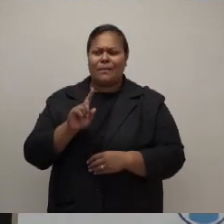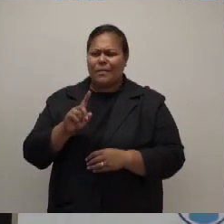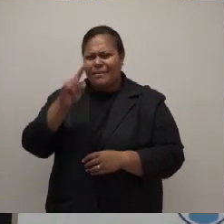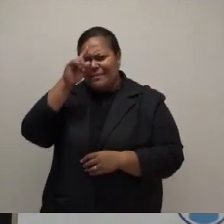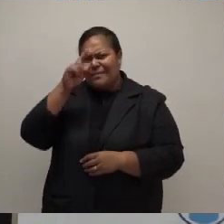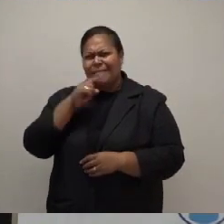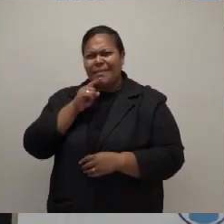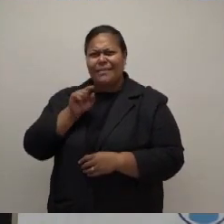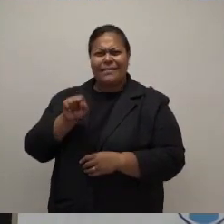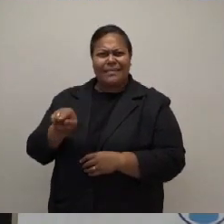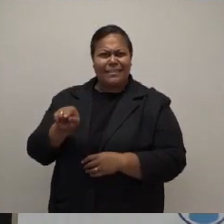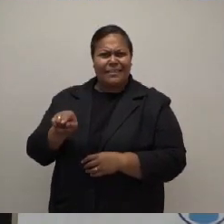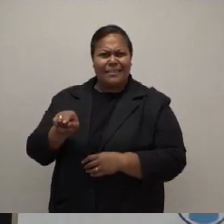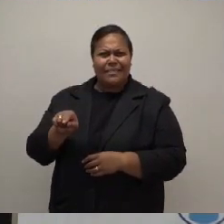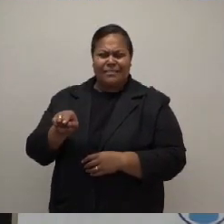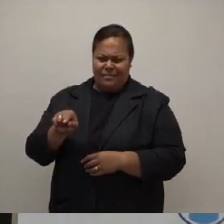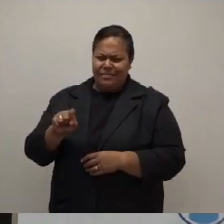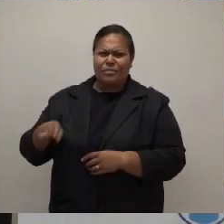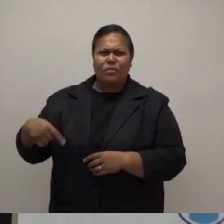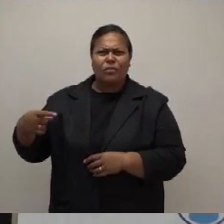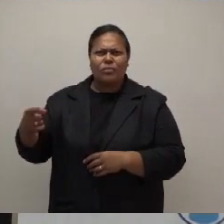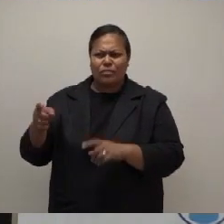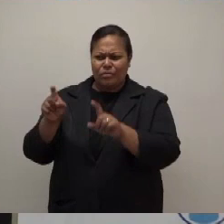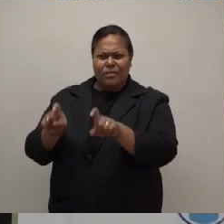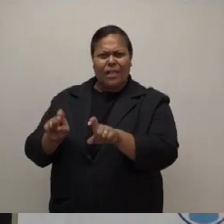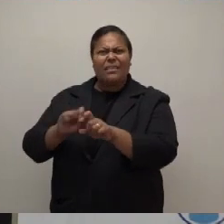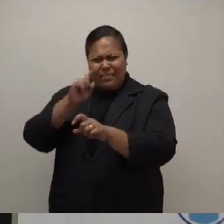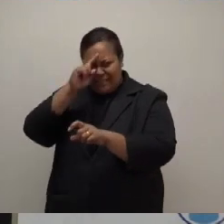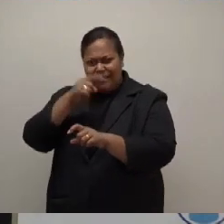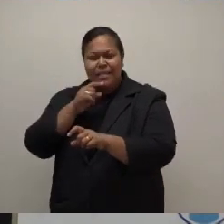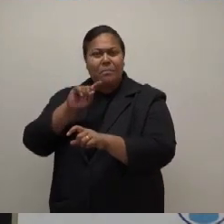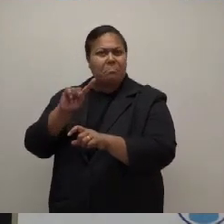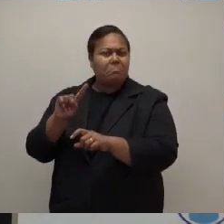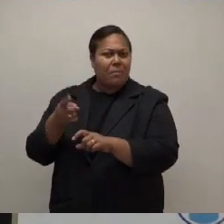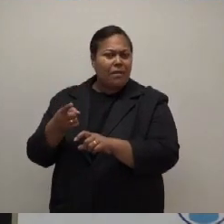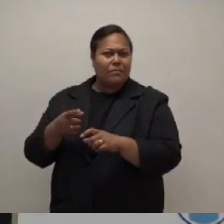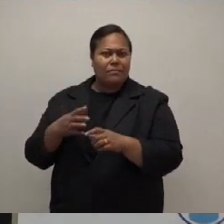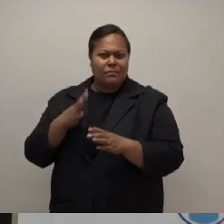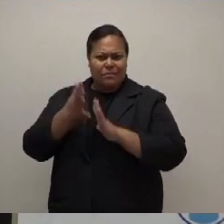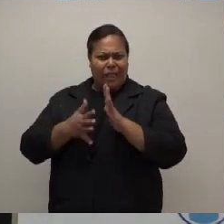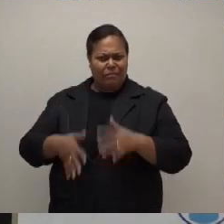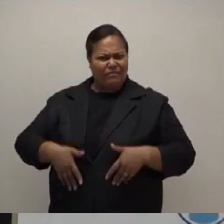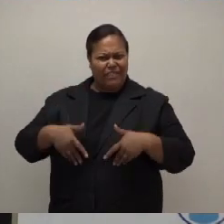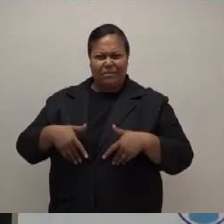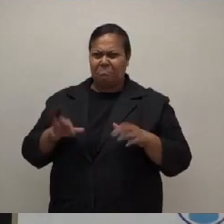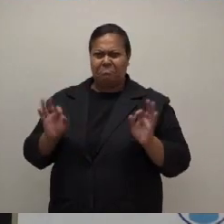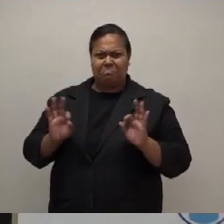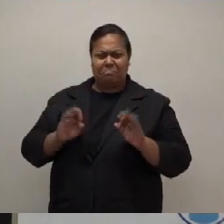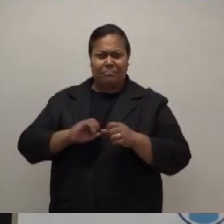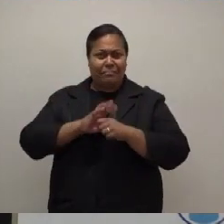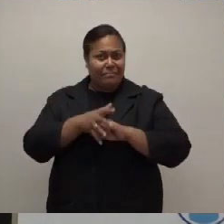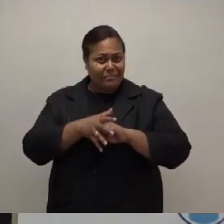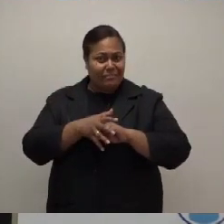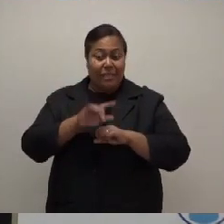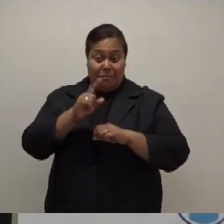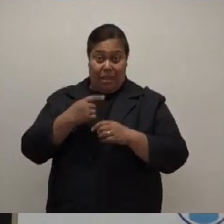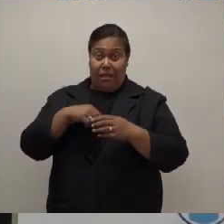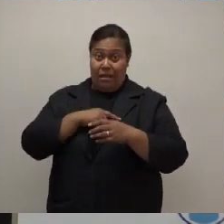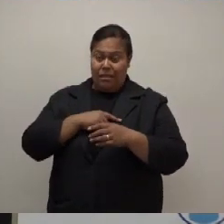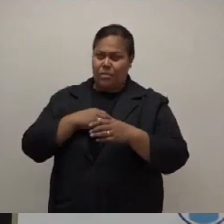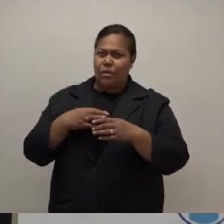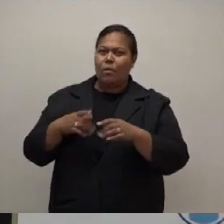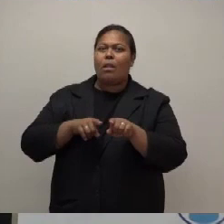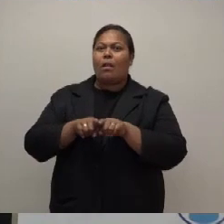weeks without showing symptoms. But even with all we've learned through the long and difficult months behind